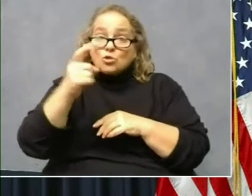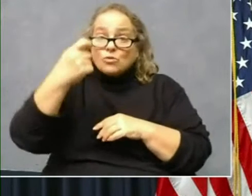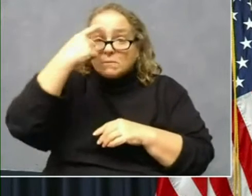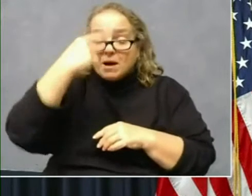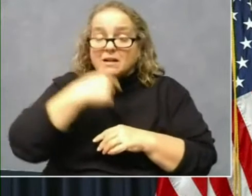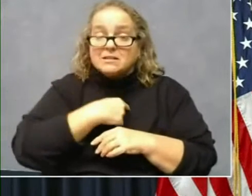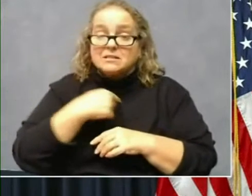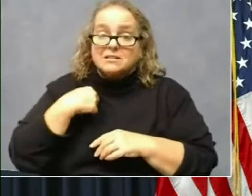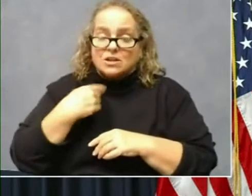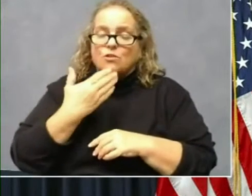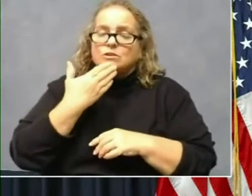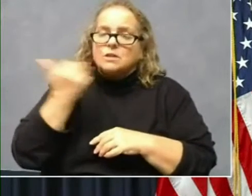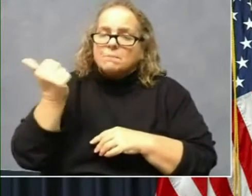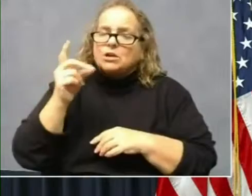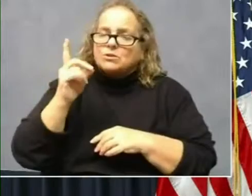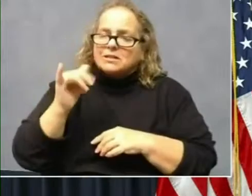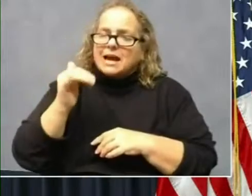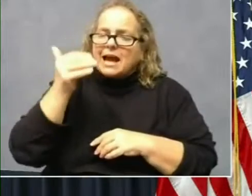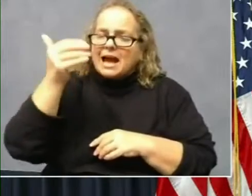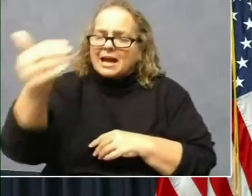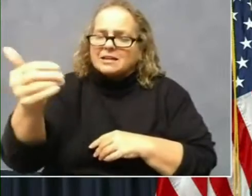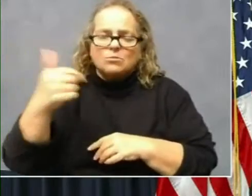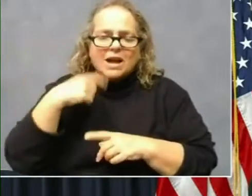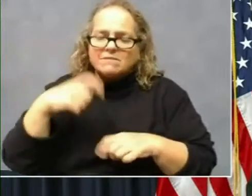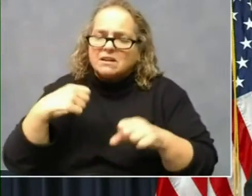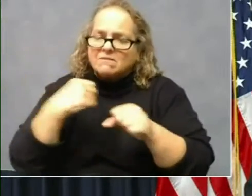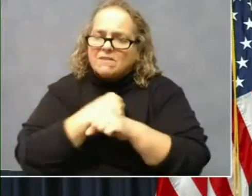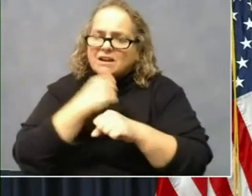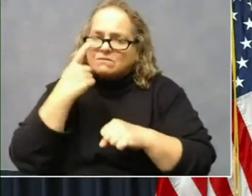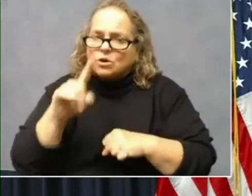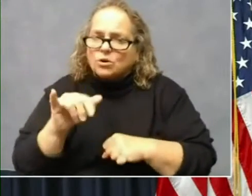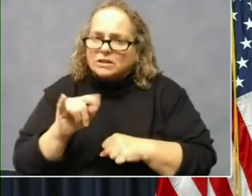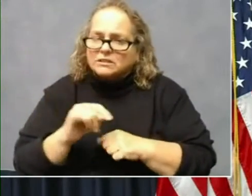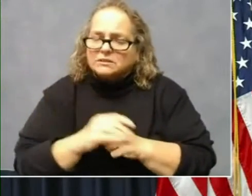fight for it. Long-term care facilities,